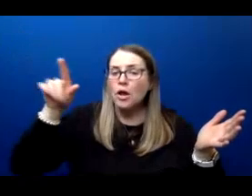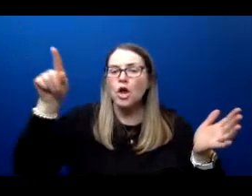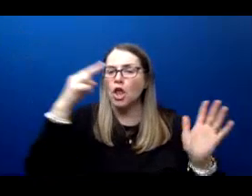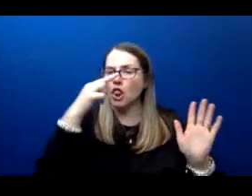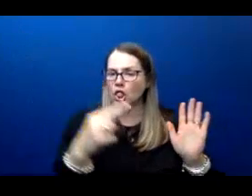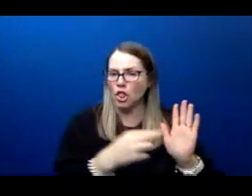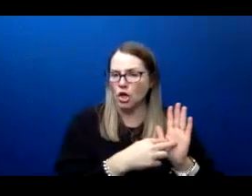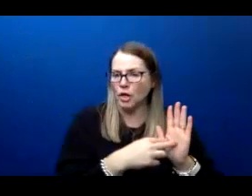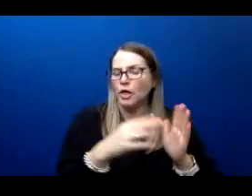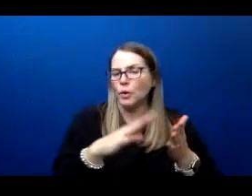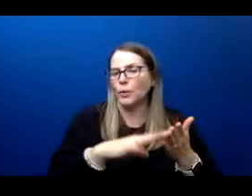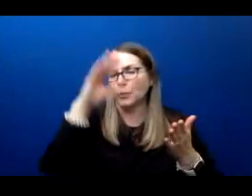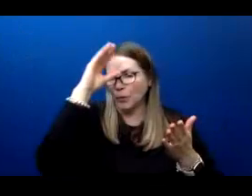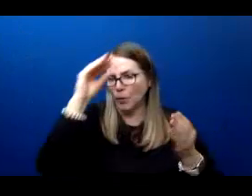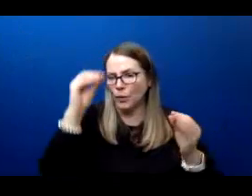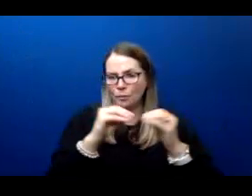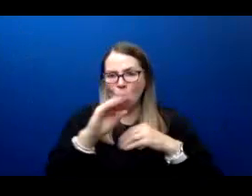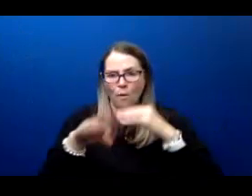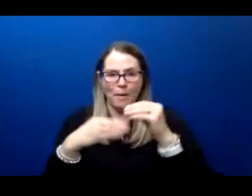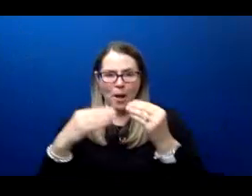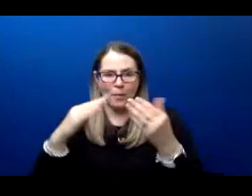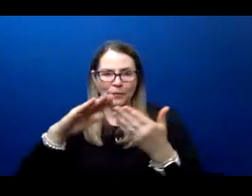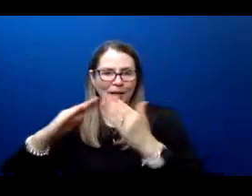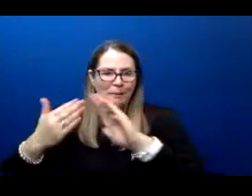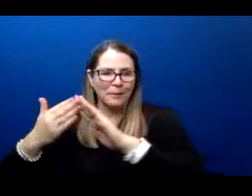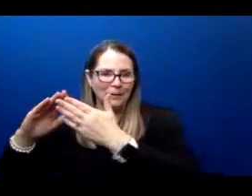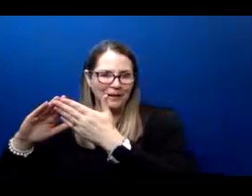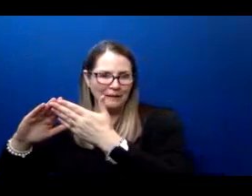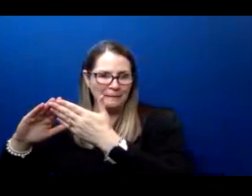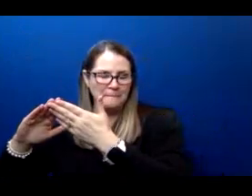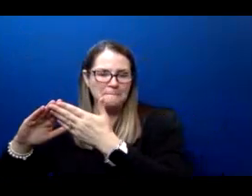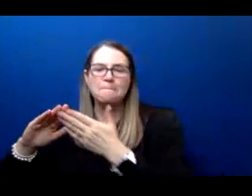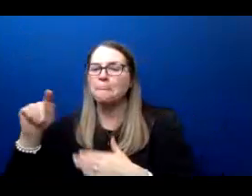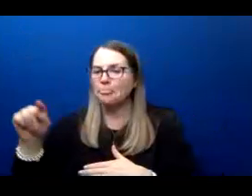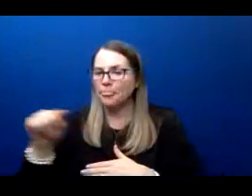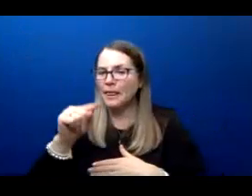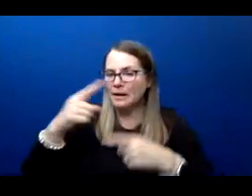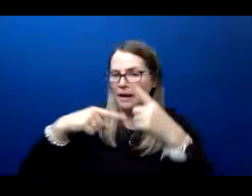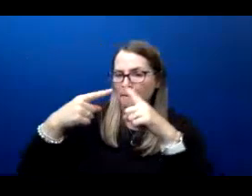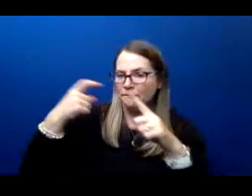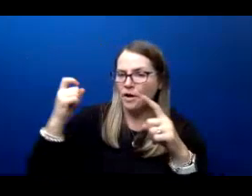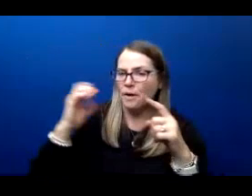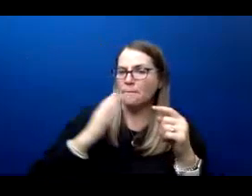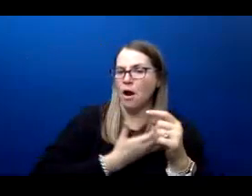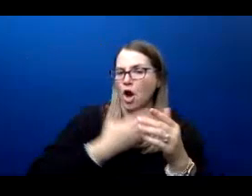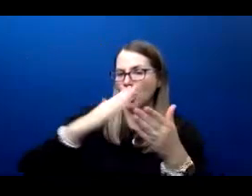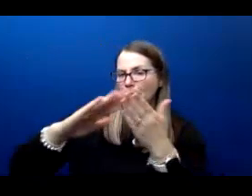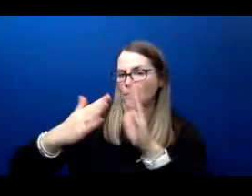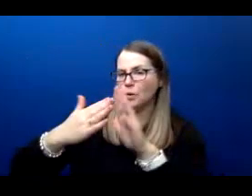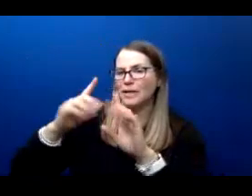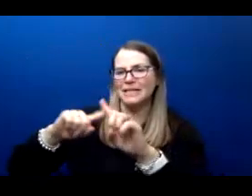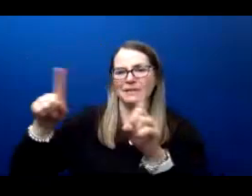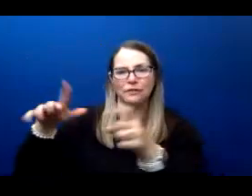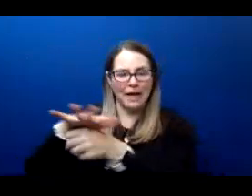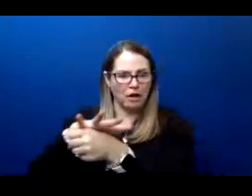bit more about our communities and see how we might support folks that do come from our community in these different